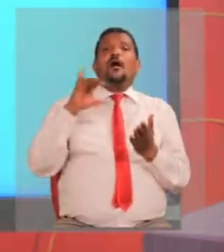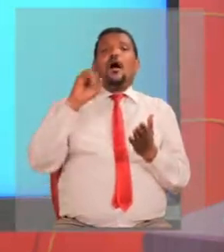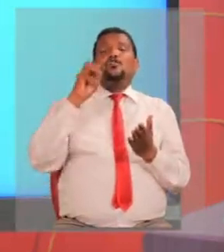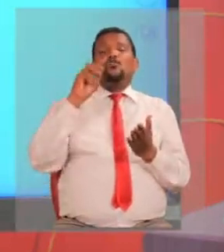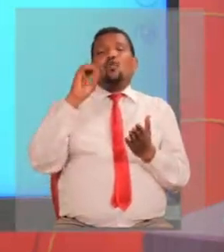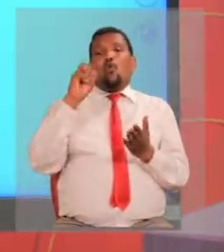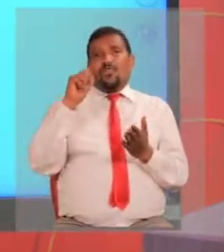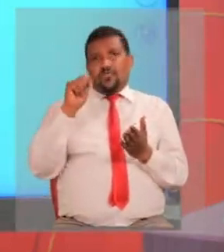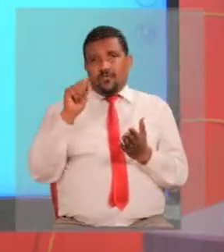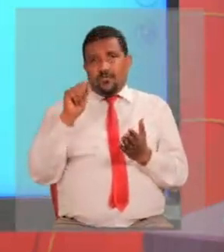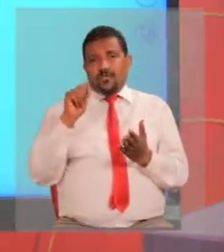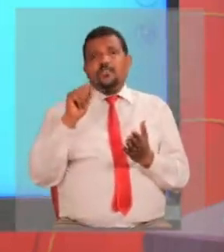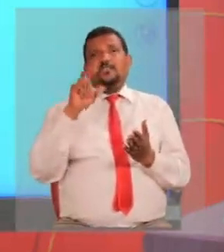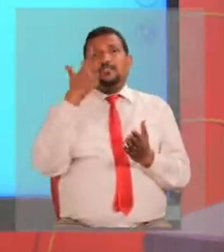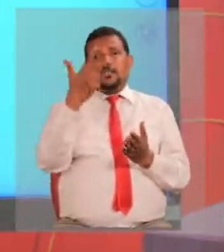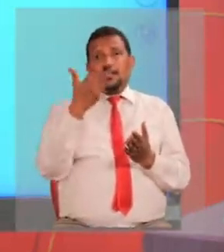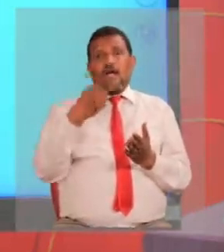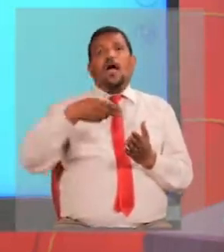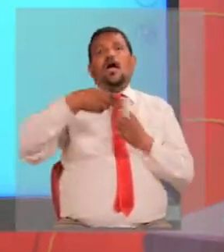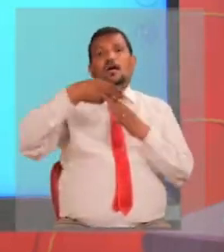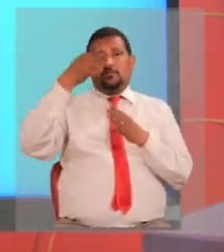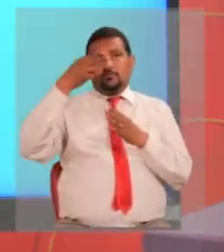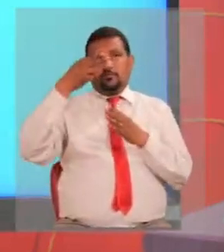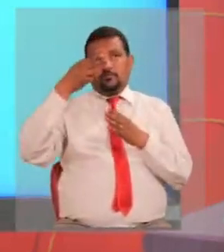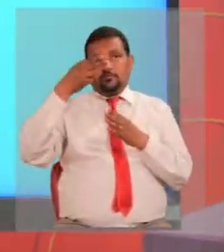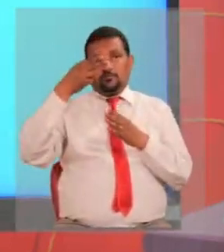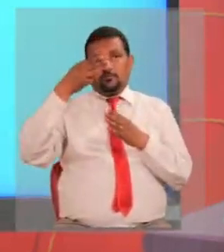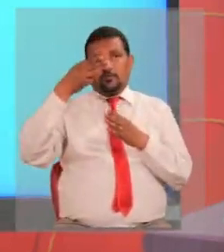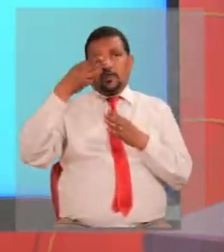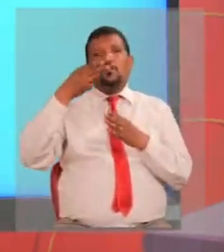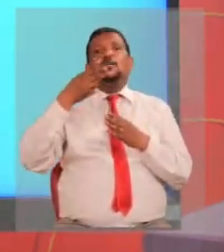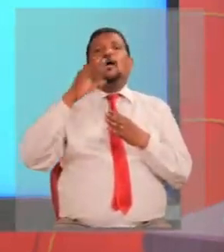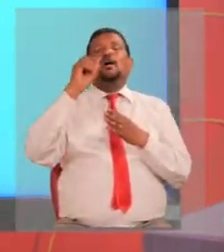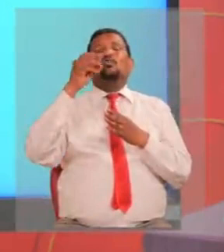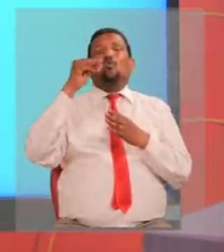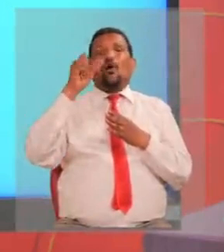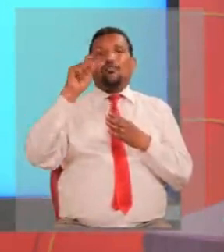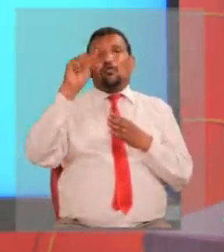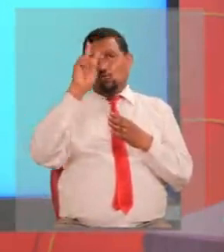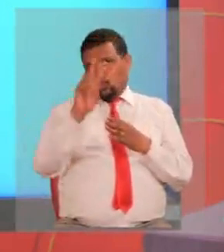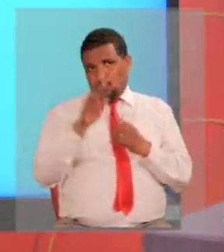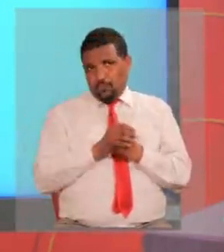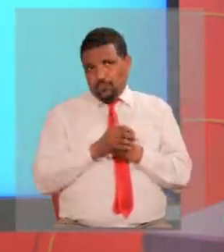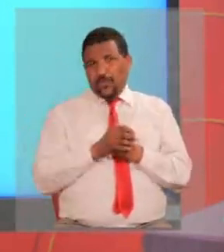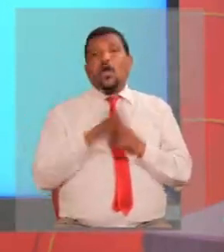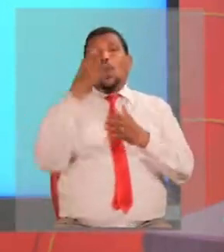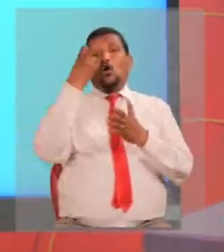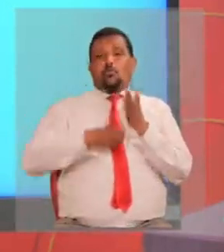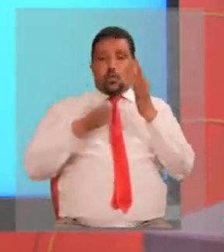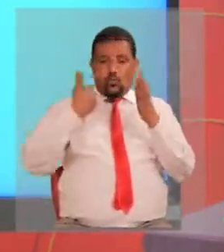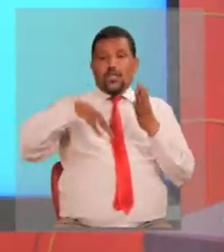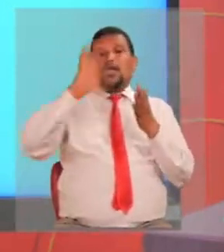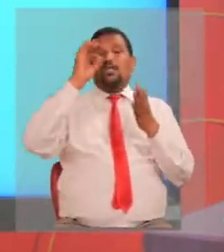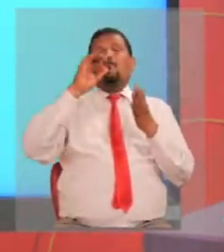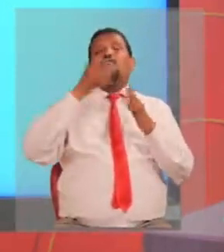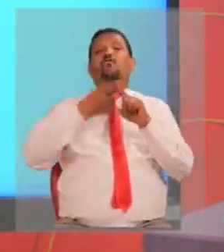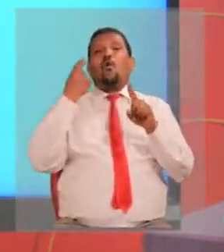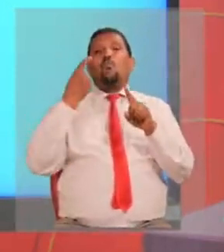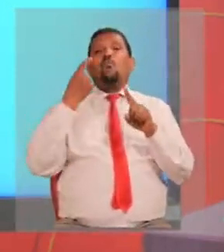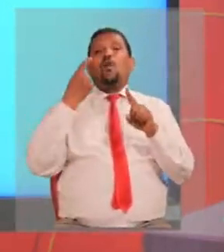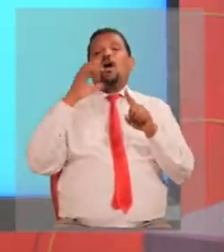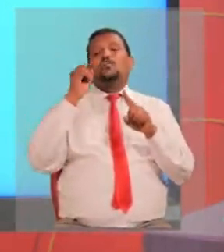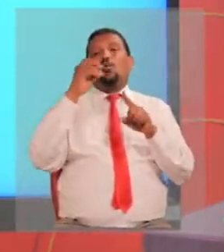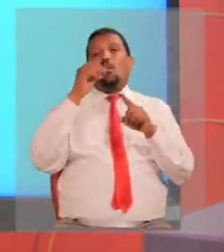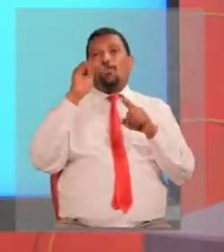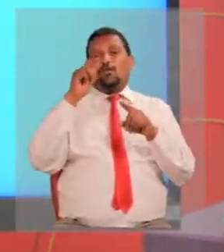isoquant 3 is higher than that of the output that we get from isoquant 2. The output that we get from isoquant